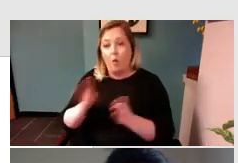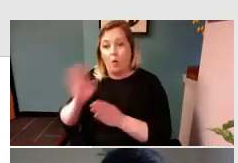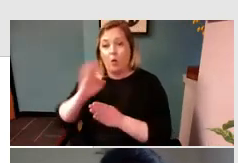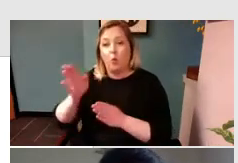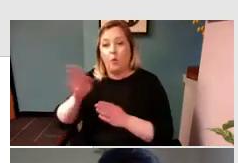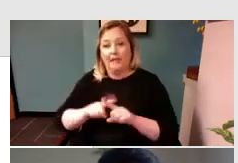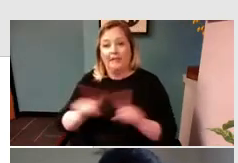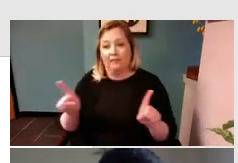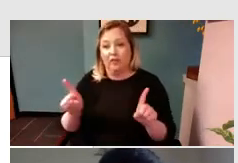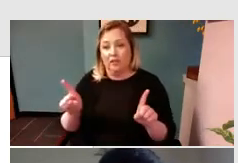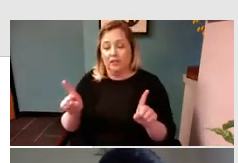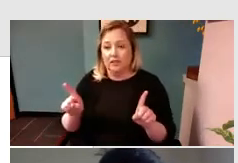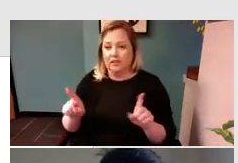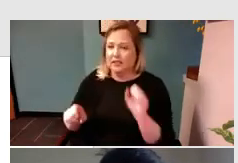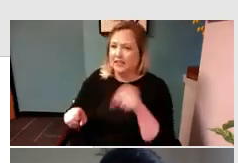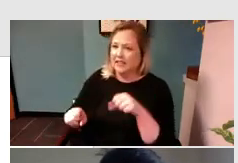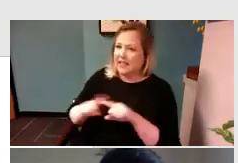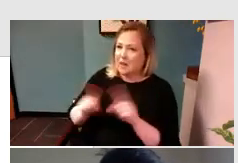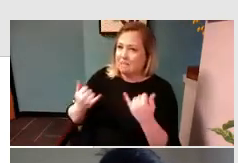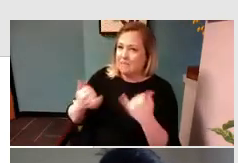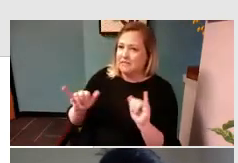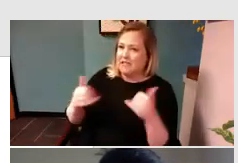Right. In that Yeah, scenario, but we still have